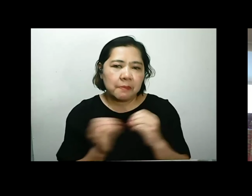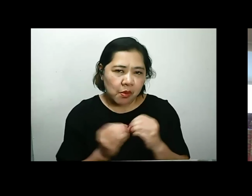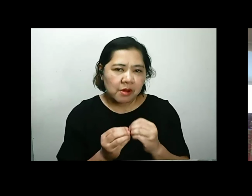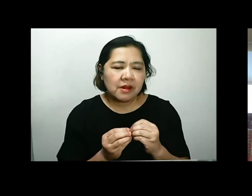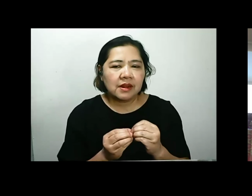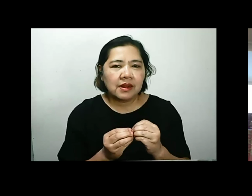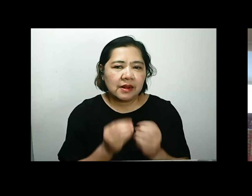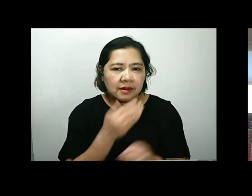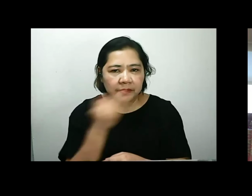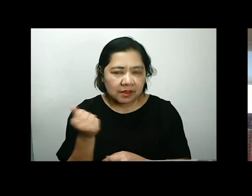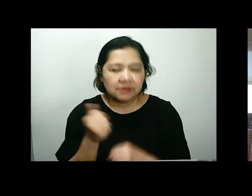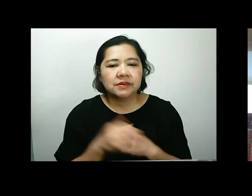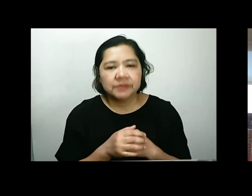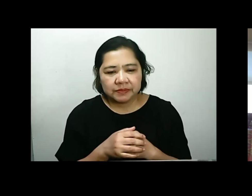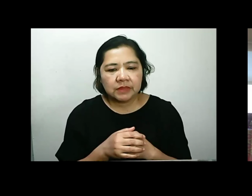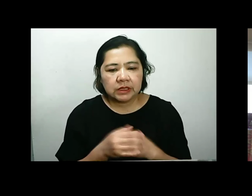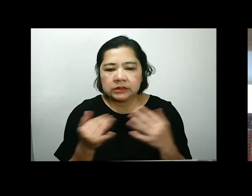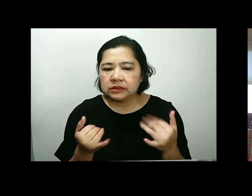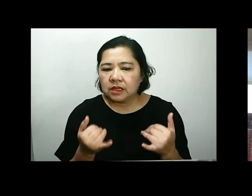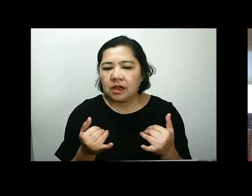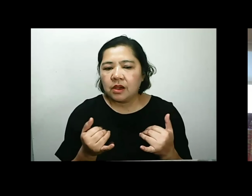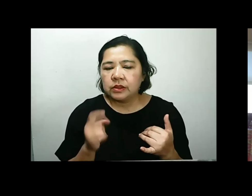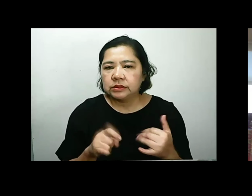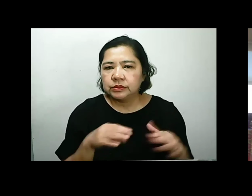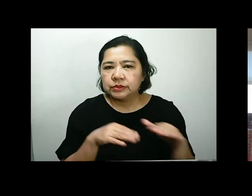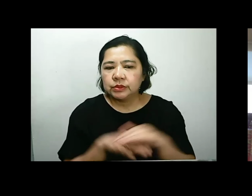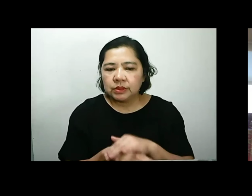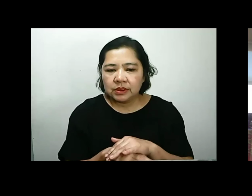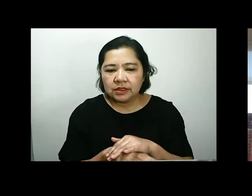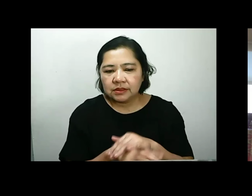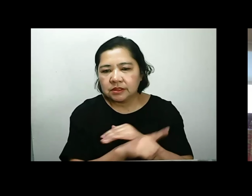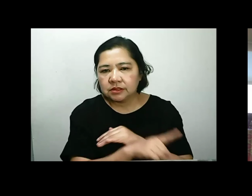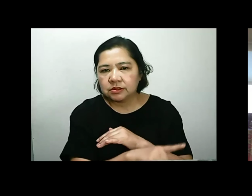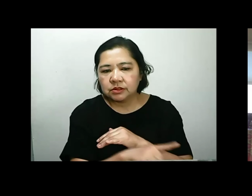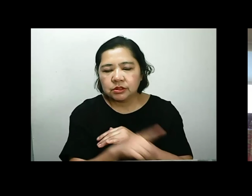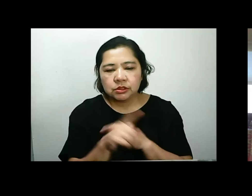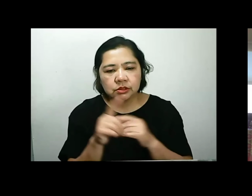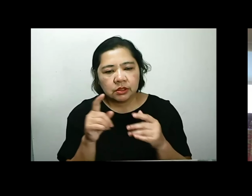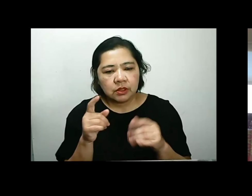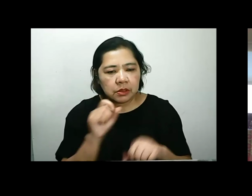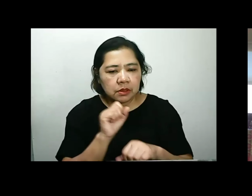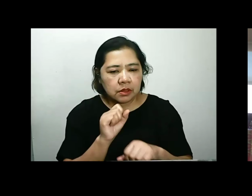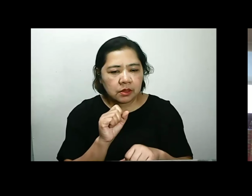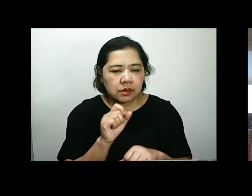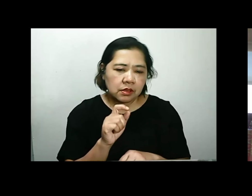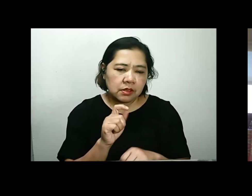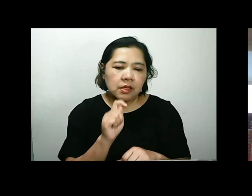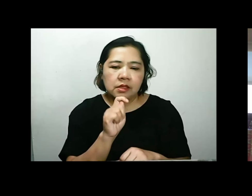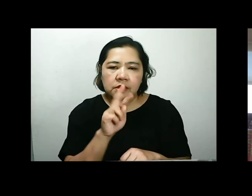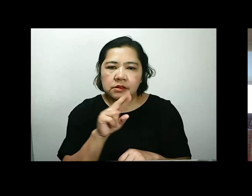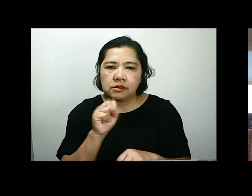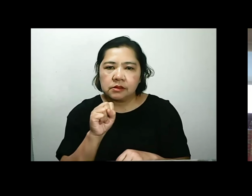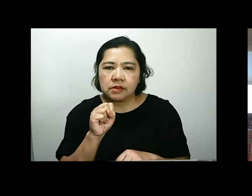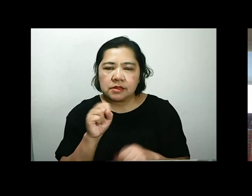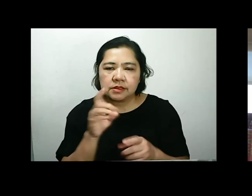think this is now, we have to be inter and transdisciplinary in our work. And when you say transdisciplinary, we have to work